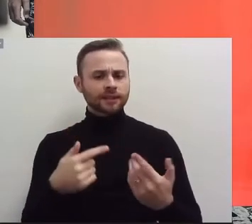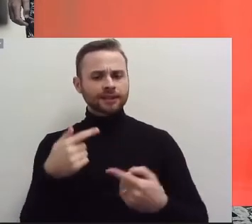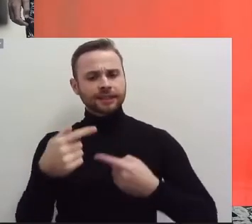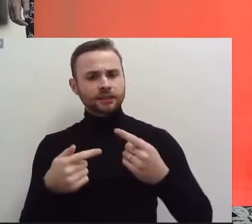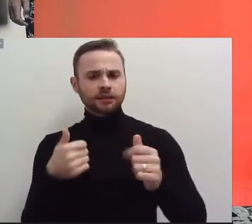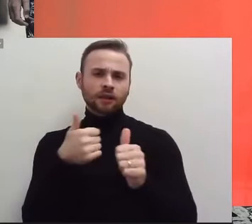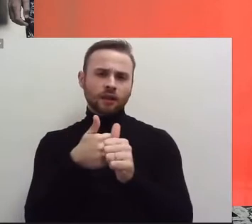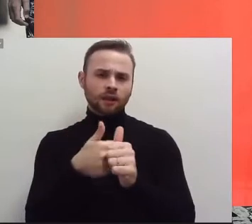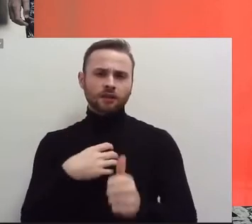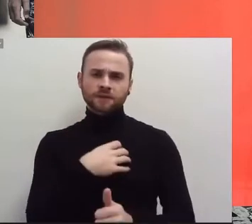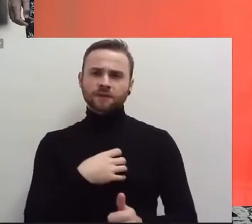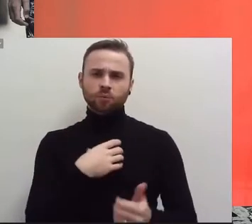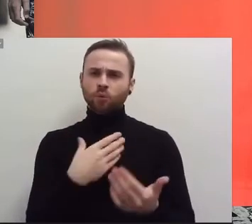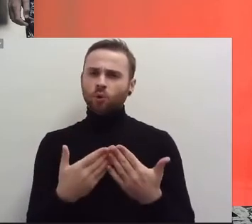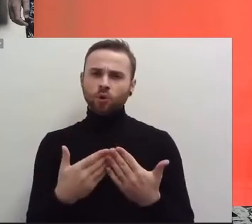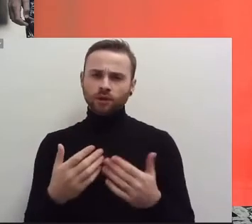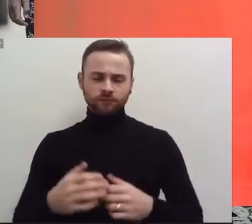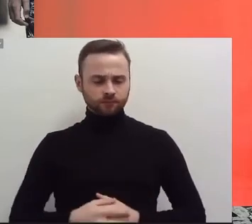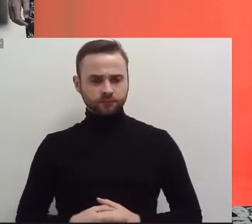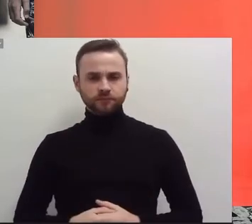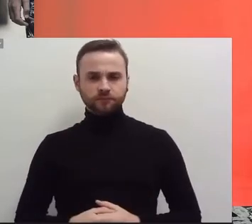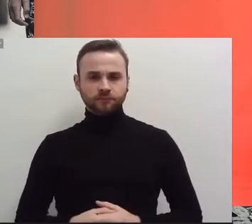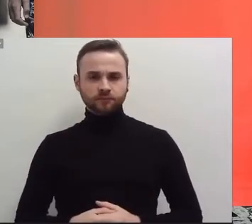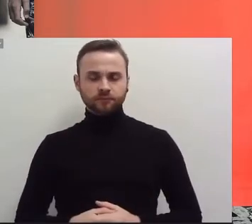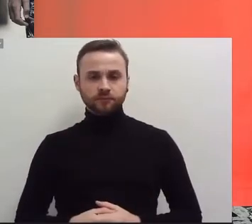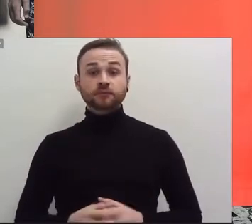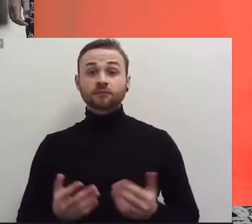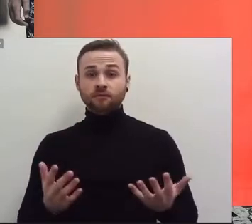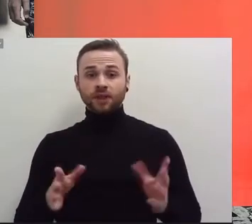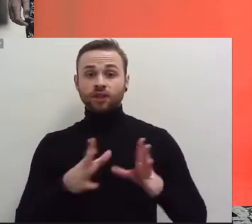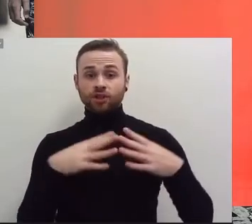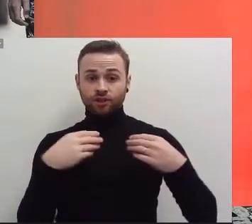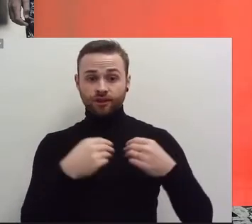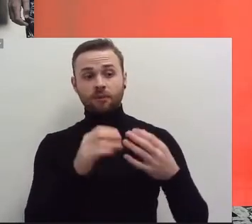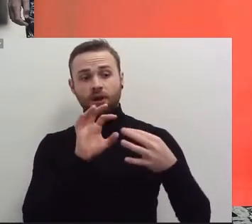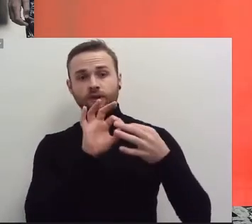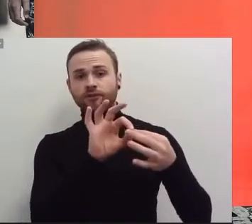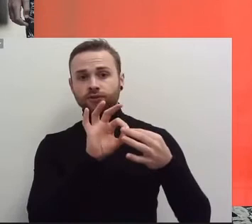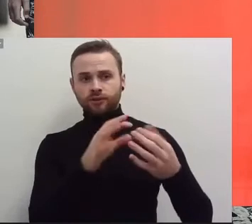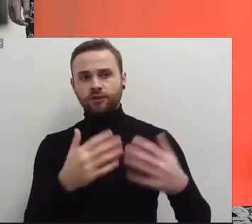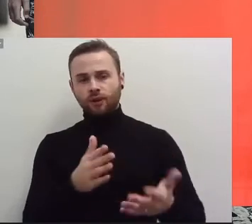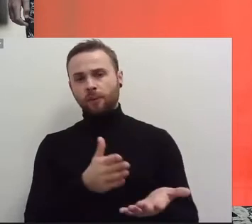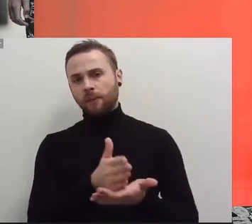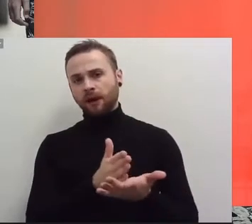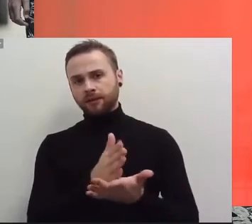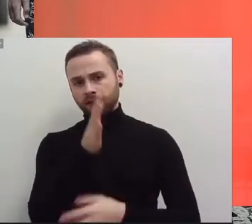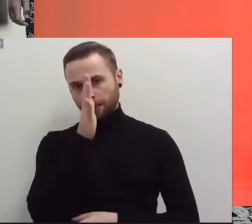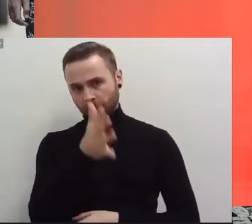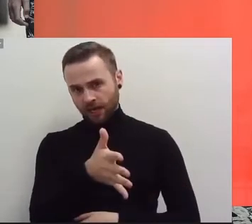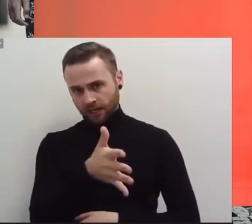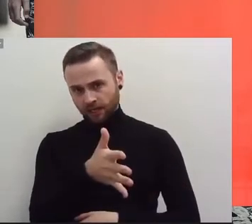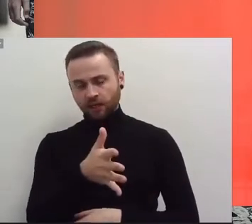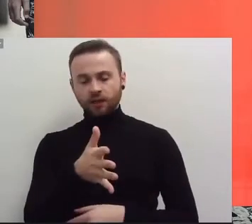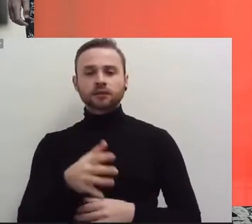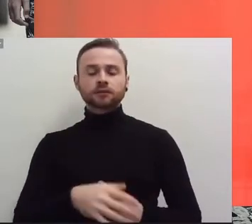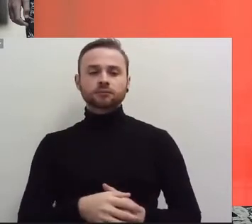our cooperation with the families, this of almost 5 years, we understood that if the most of them